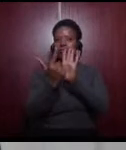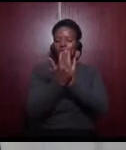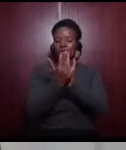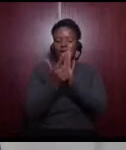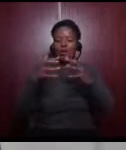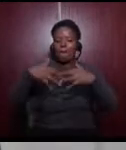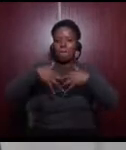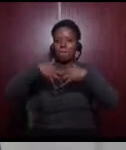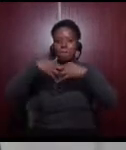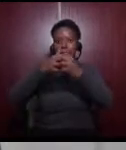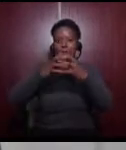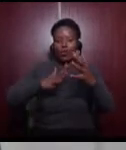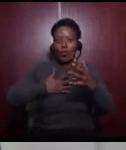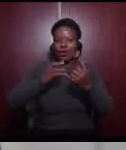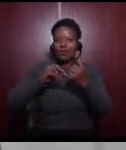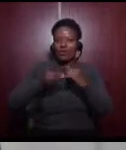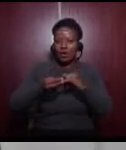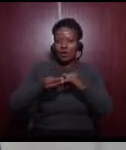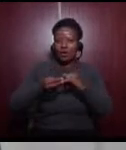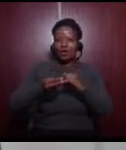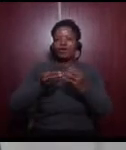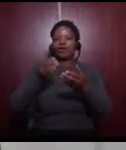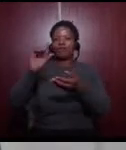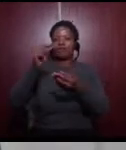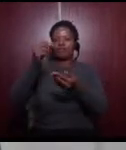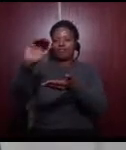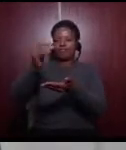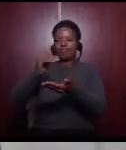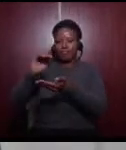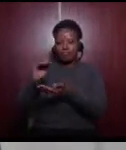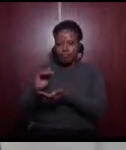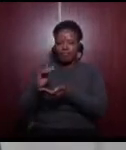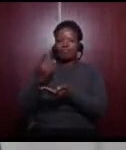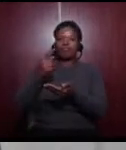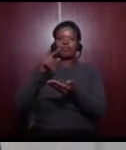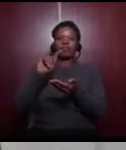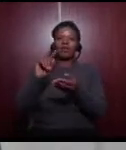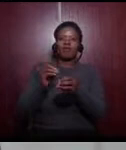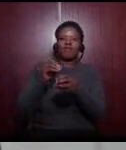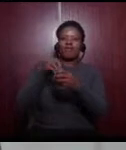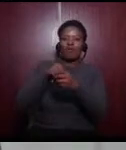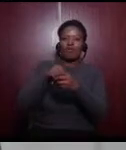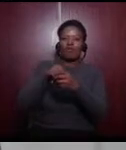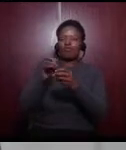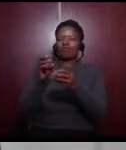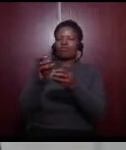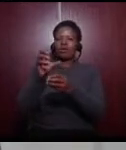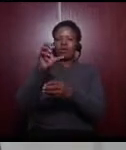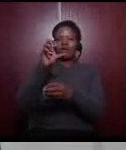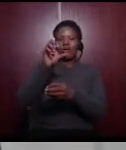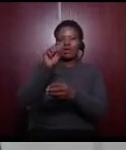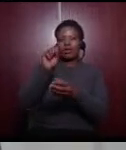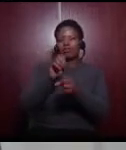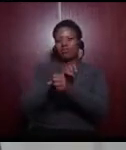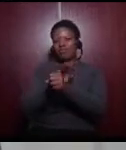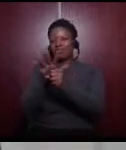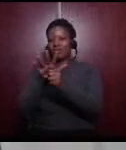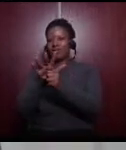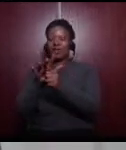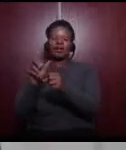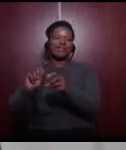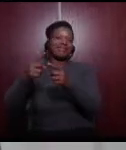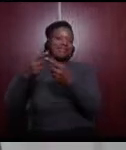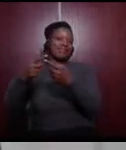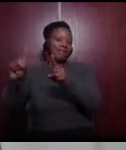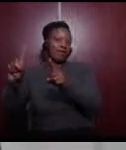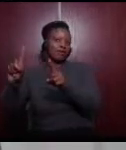is the Fundraising Act, but it doesn't regulate COVID SRD. It's regulated through a different legislation. So we are